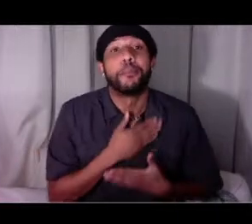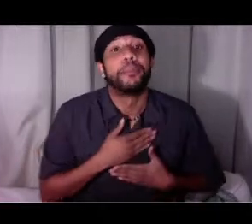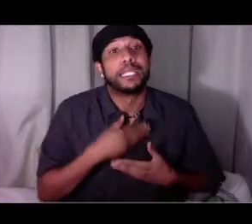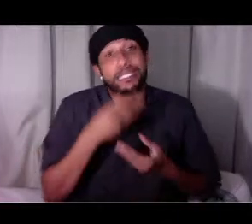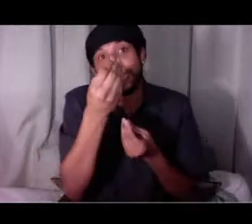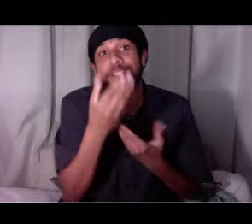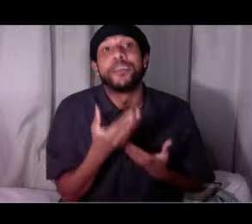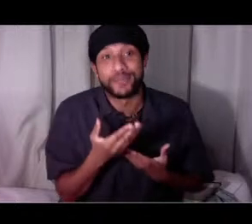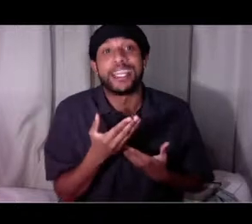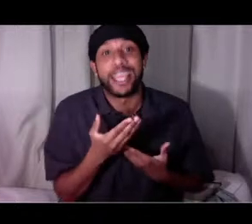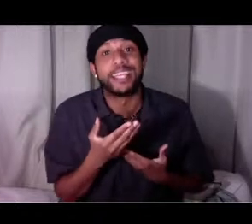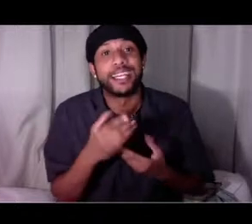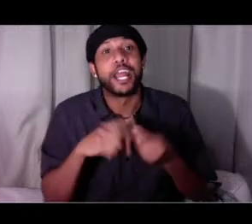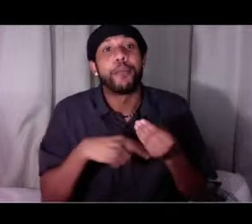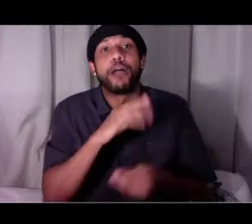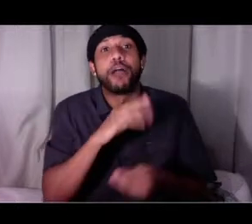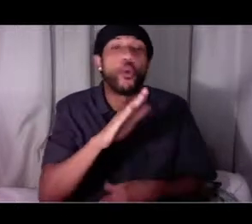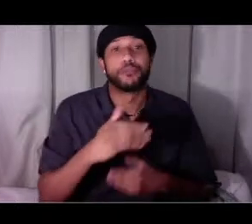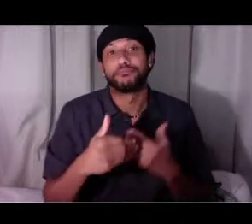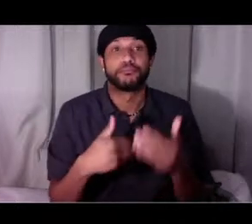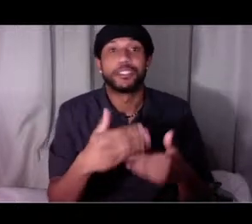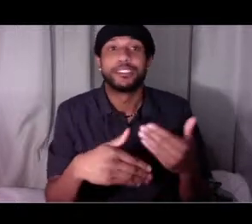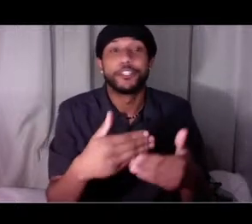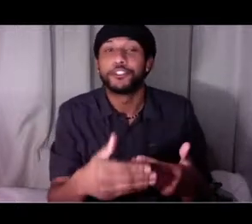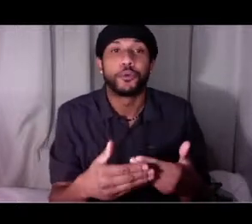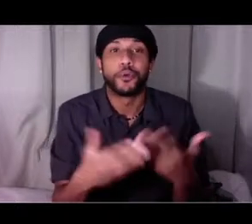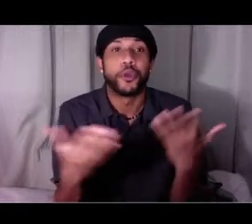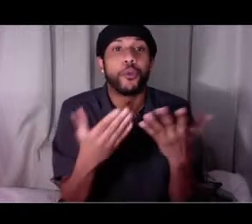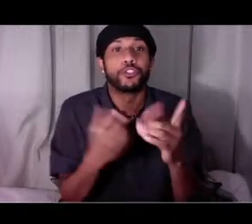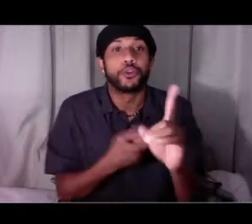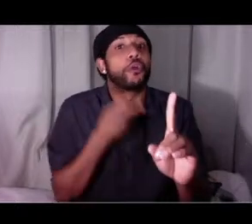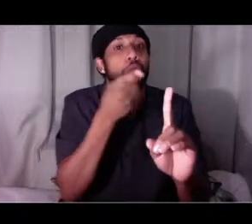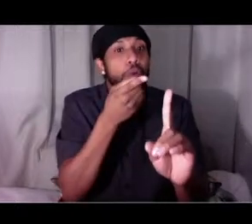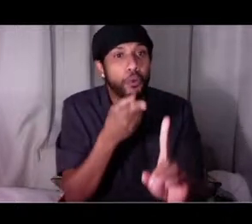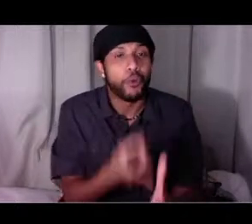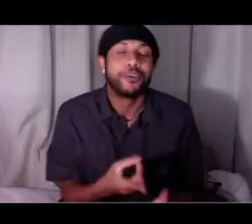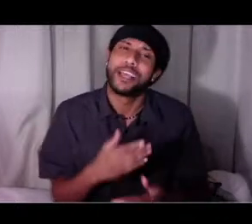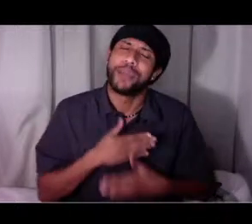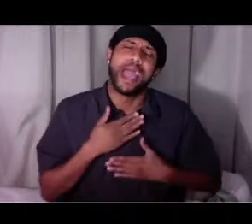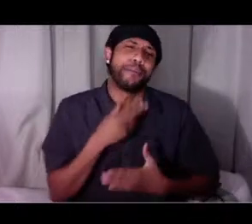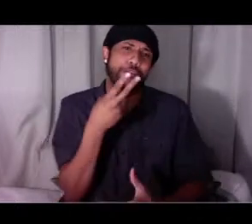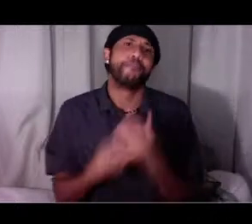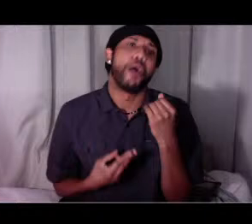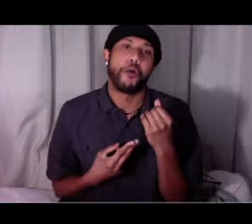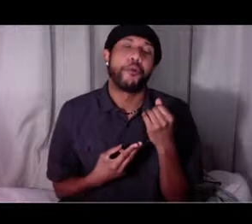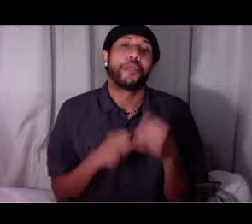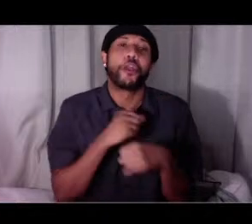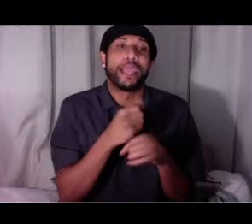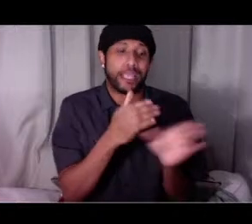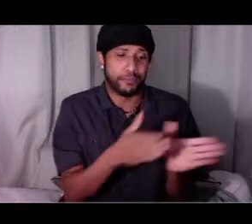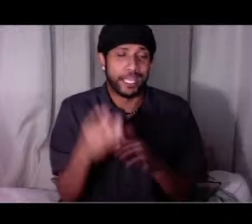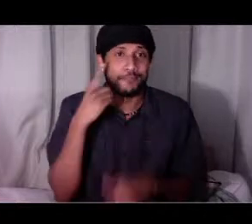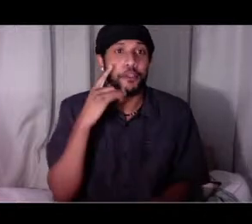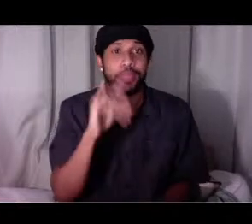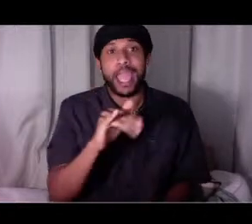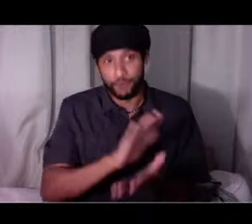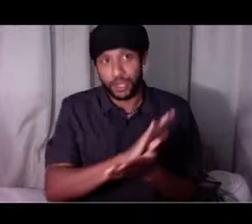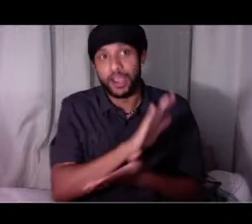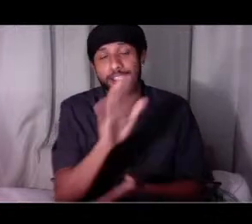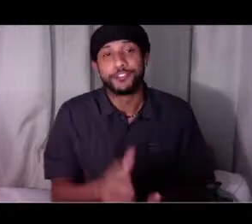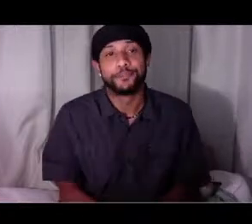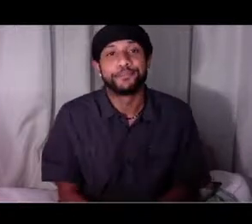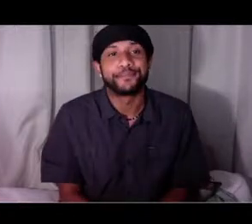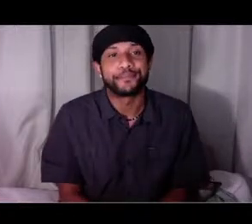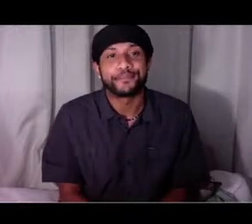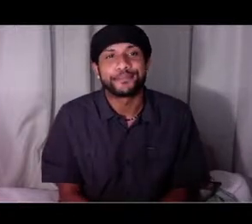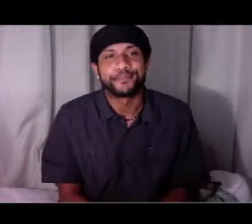updated on on your pursu what you're pursuing um and I'm glad that both of you are making plans for that for college